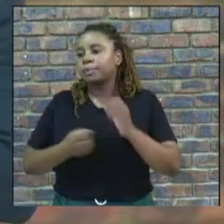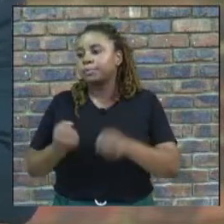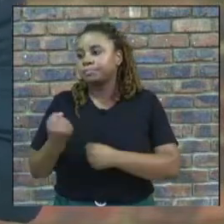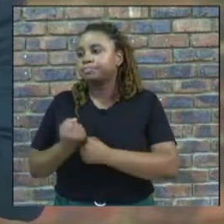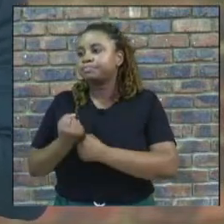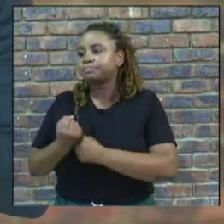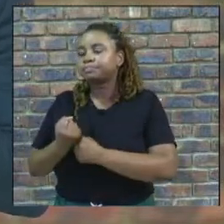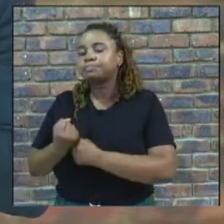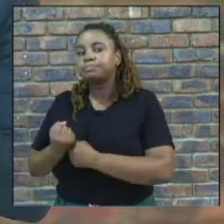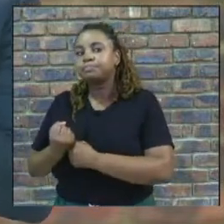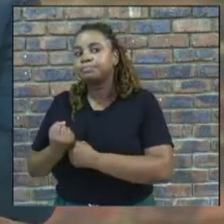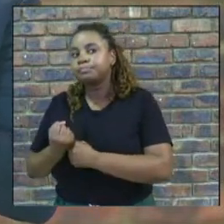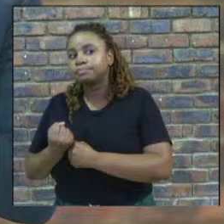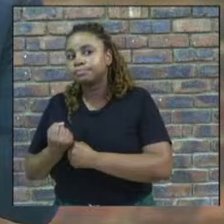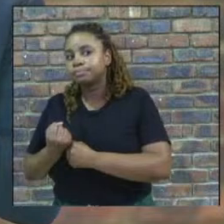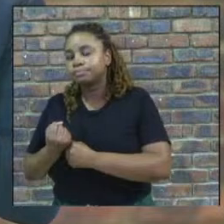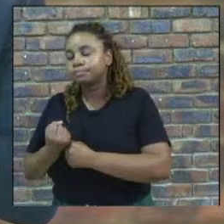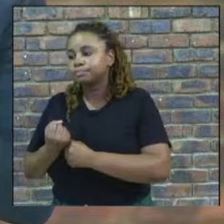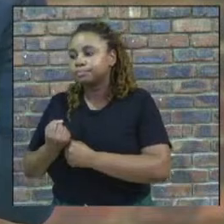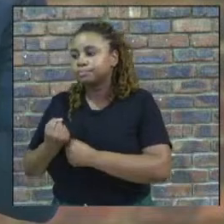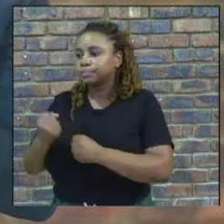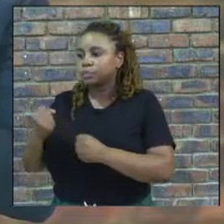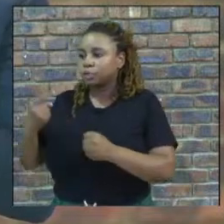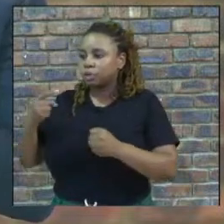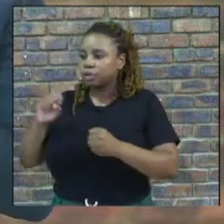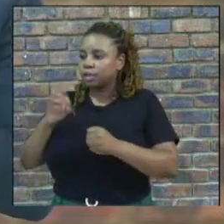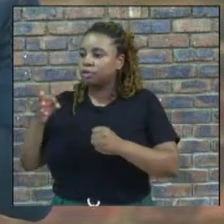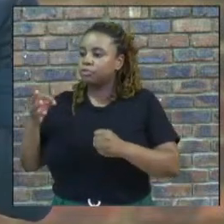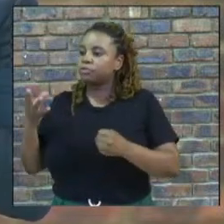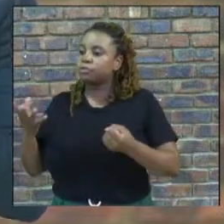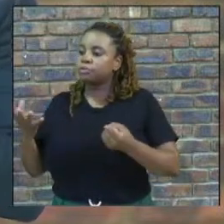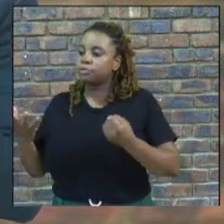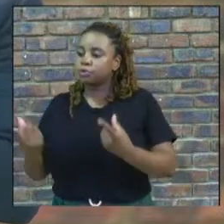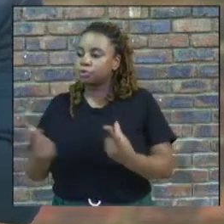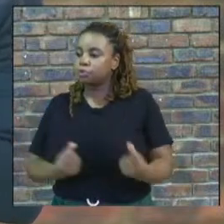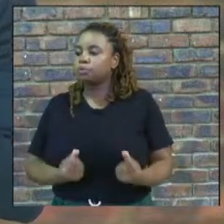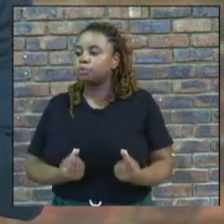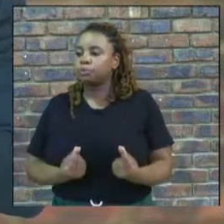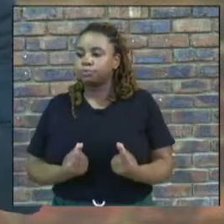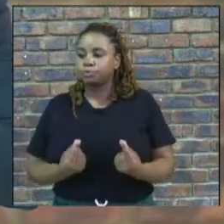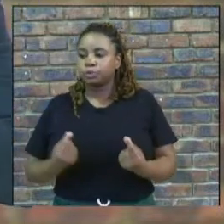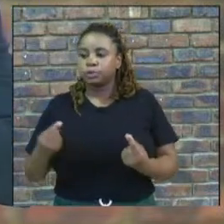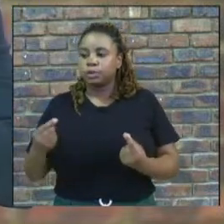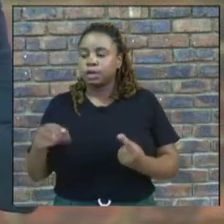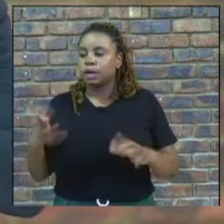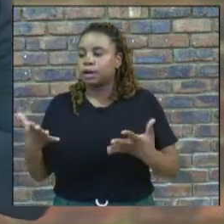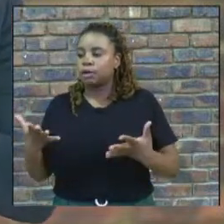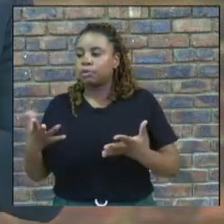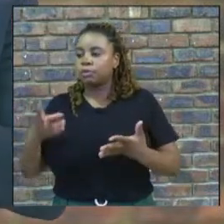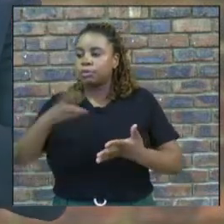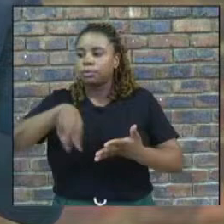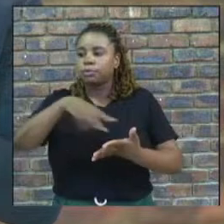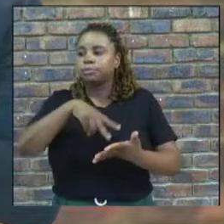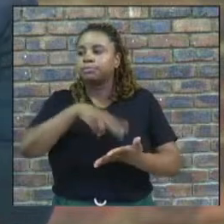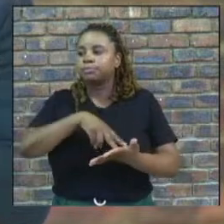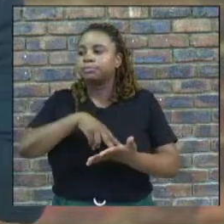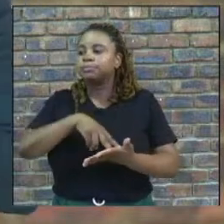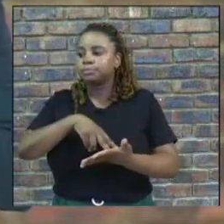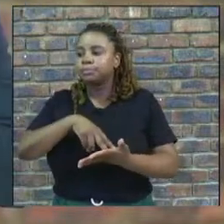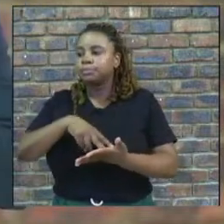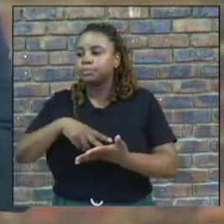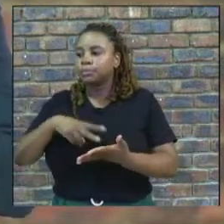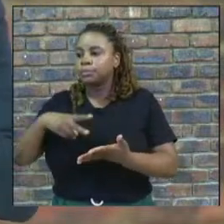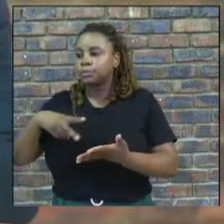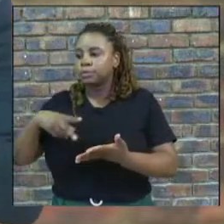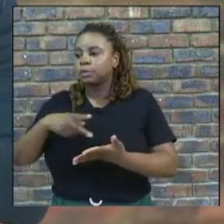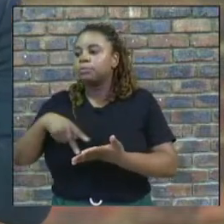to make sure when it comes to implementation, also positioning our SMMEs for participation, re kgona ho ba thusa as